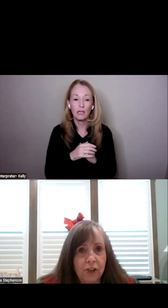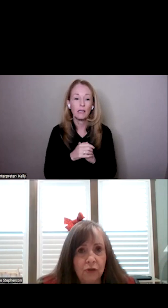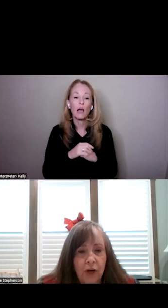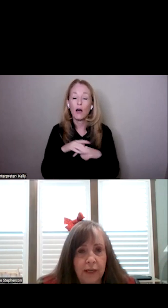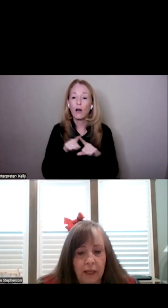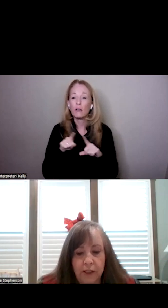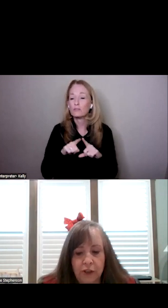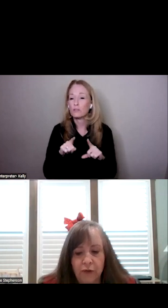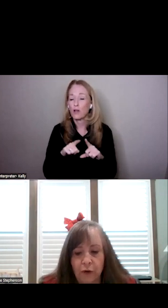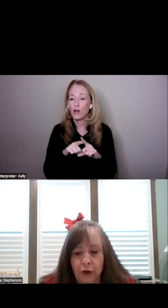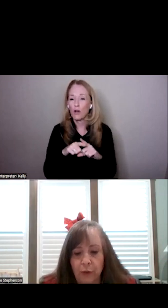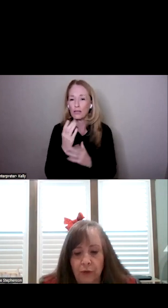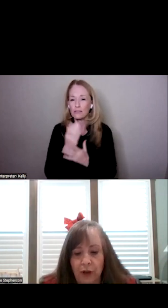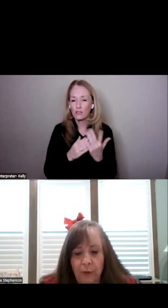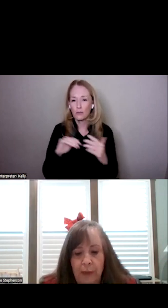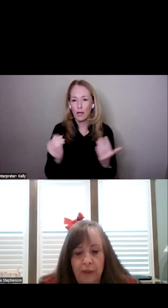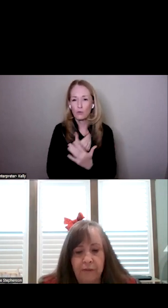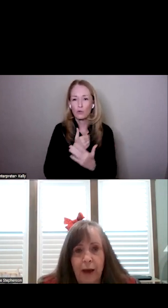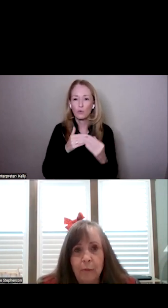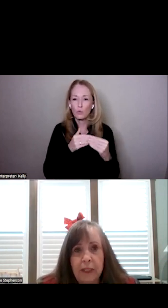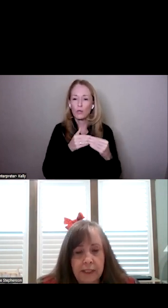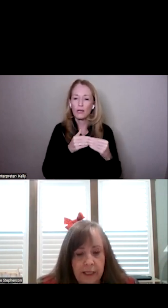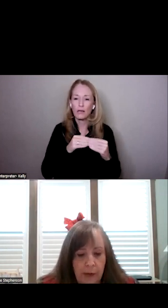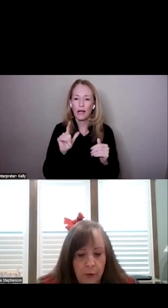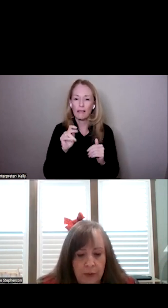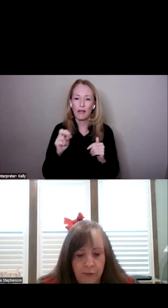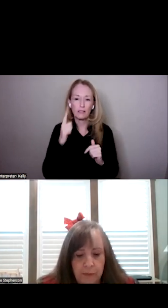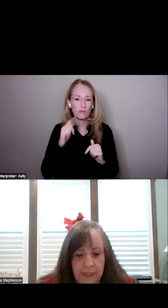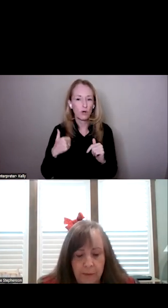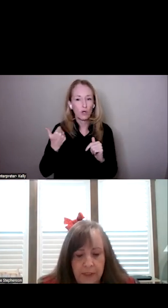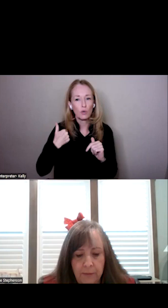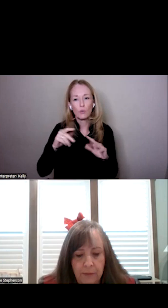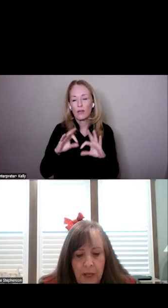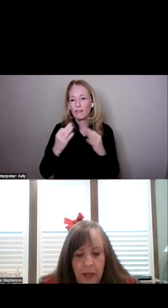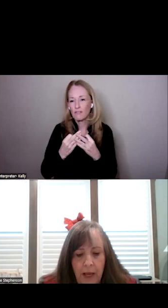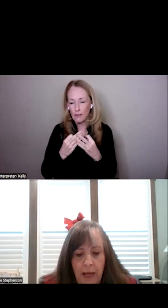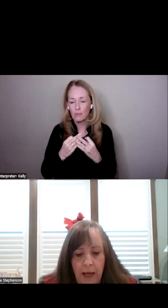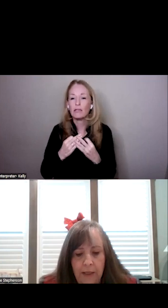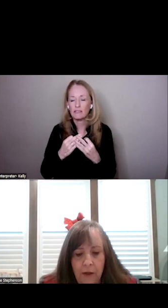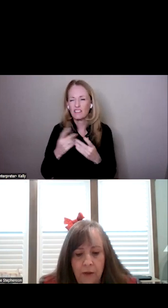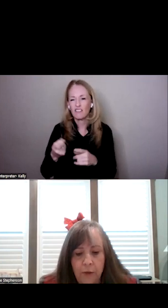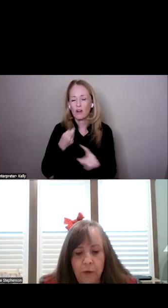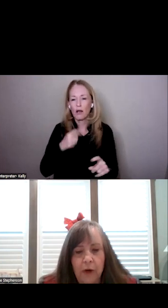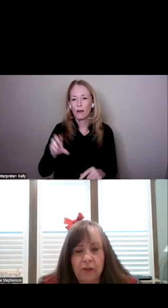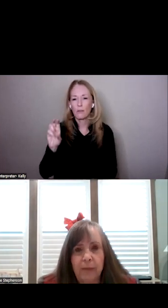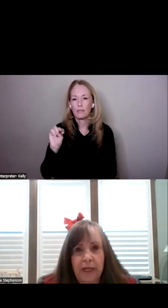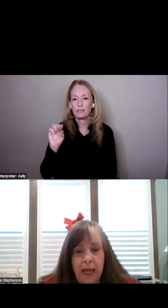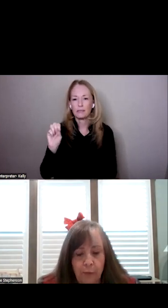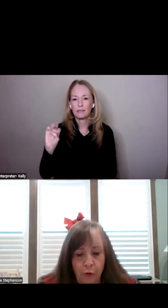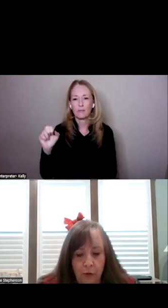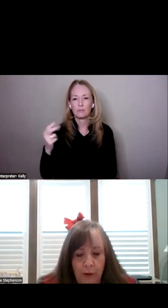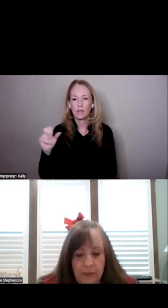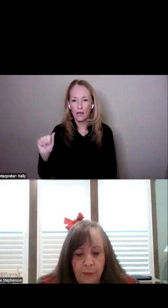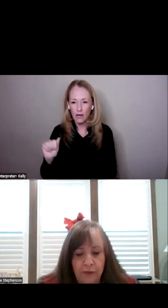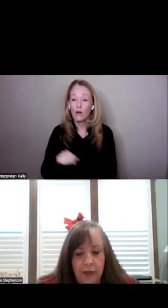new national guidelines for youth, young people, and families that came to us from SAMHSA. And it also requires